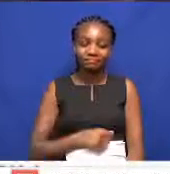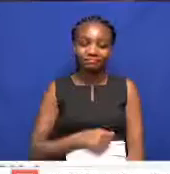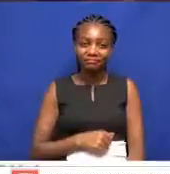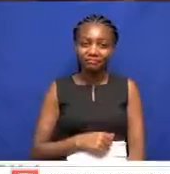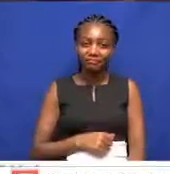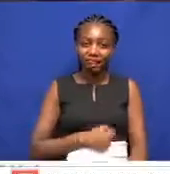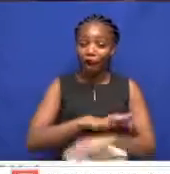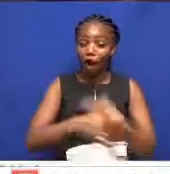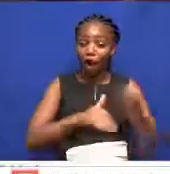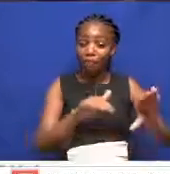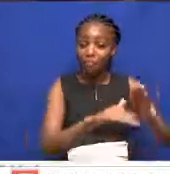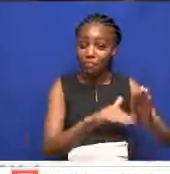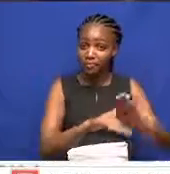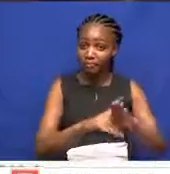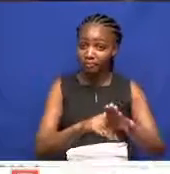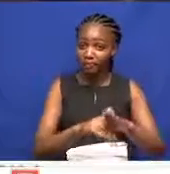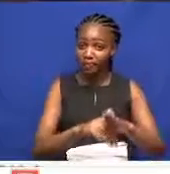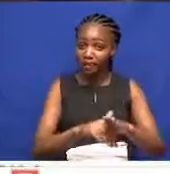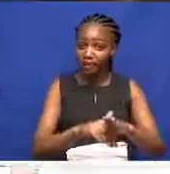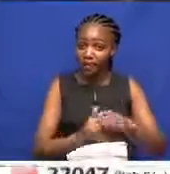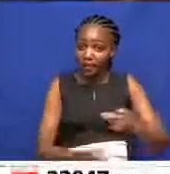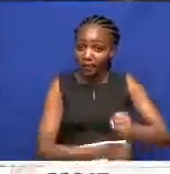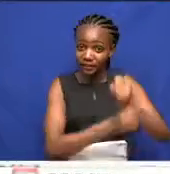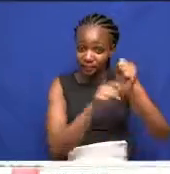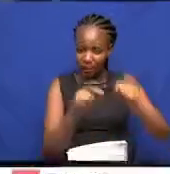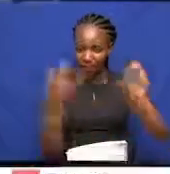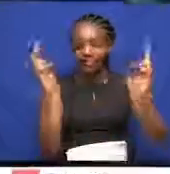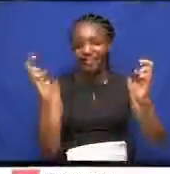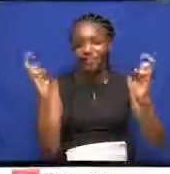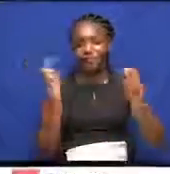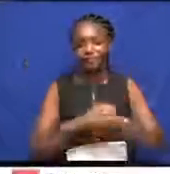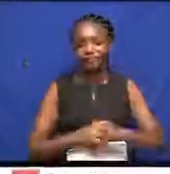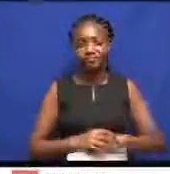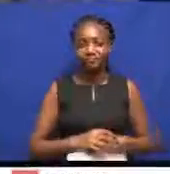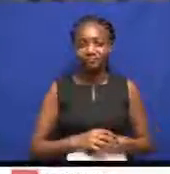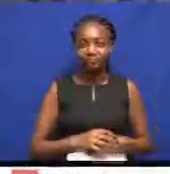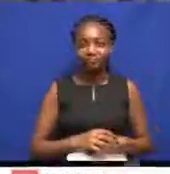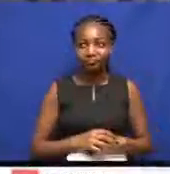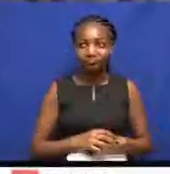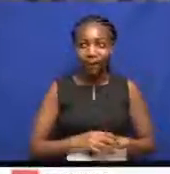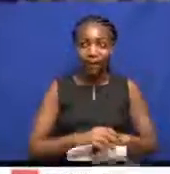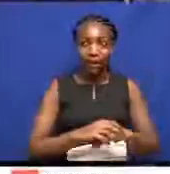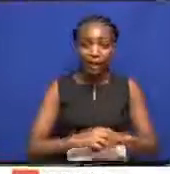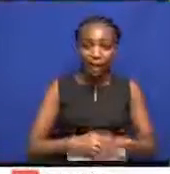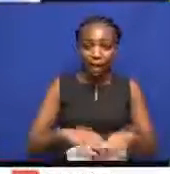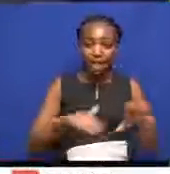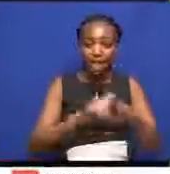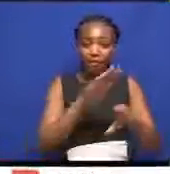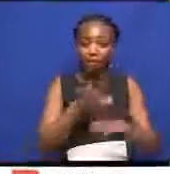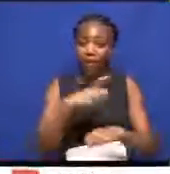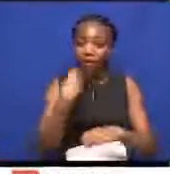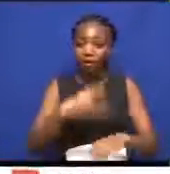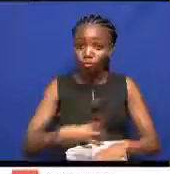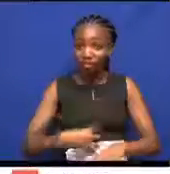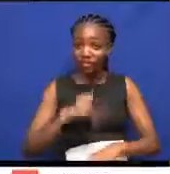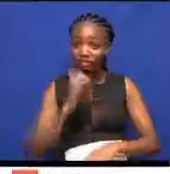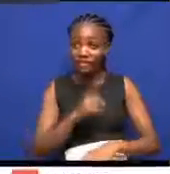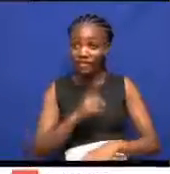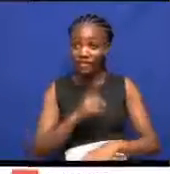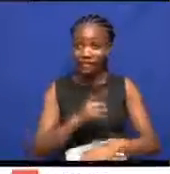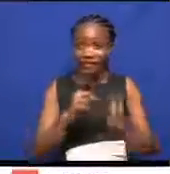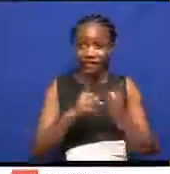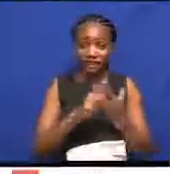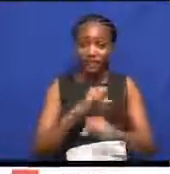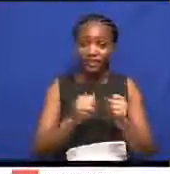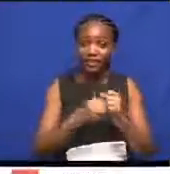Every member is supporting this issue. Former members of parliament who served between